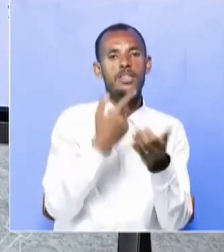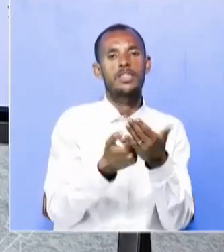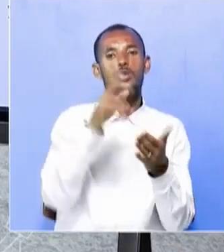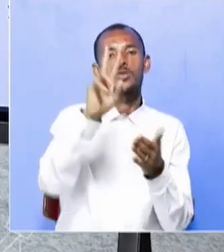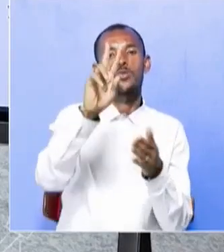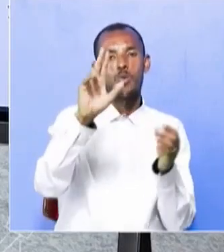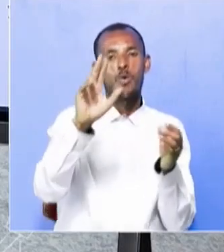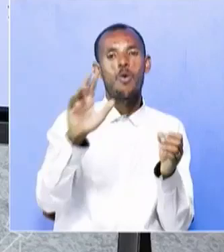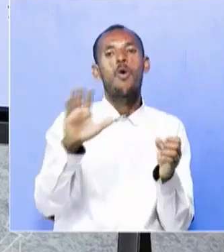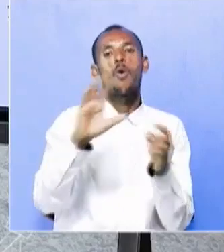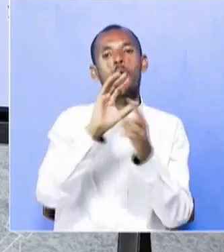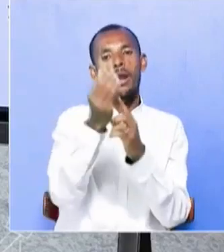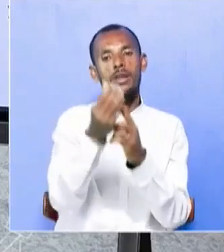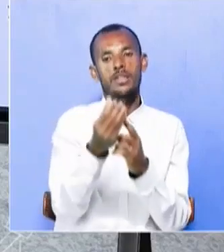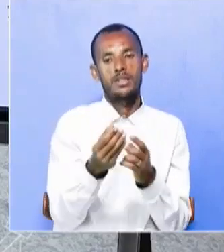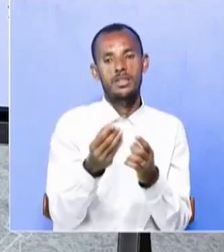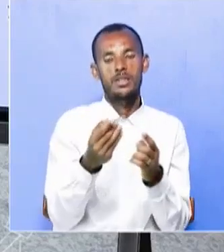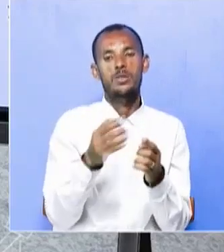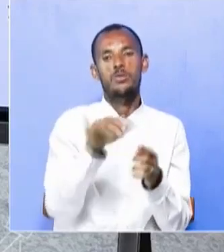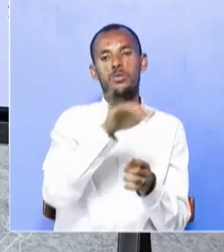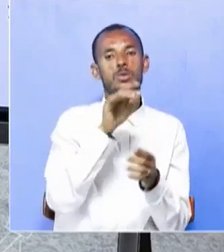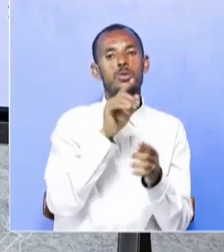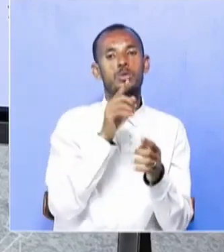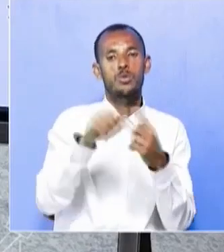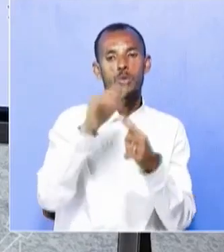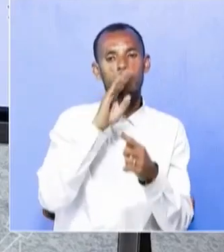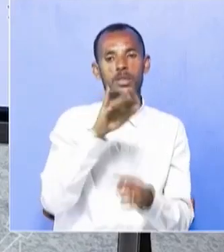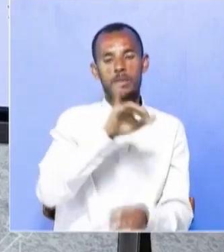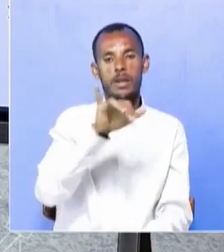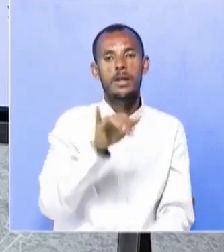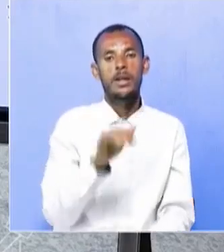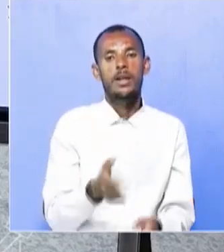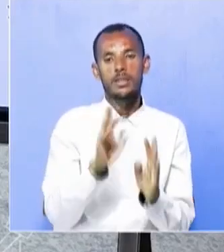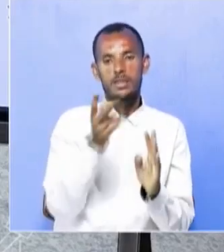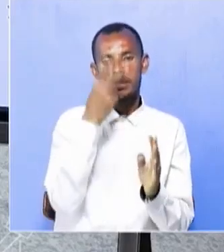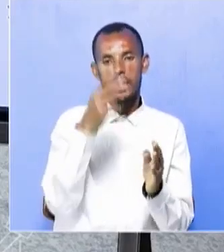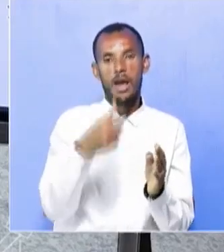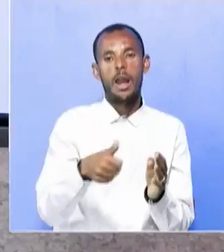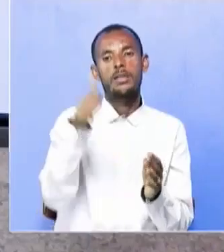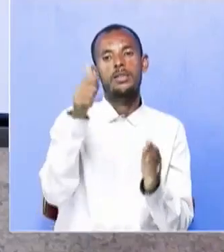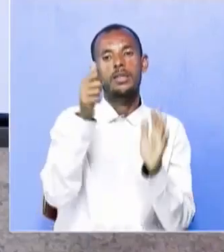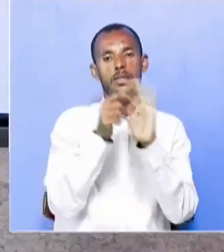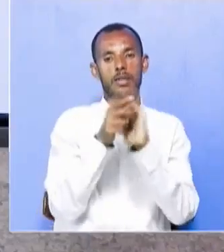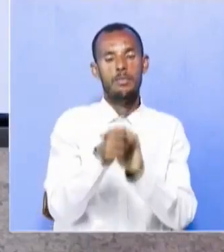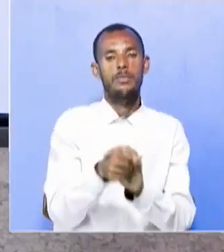conditions to be able to similar. So let's see another example.